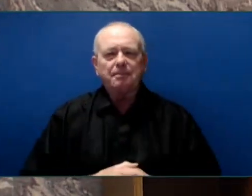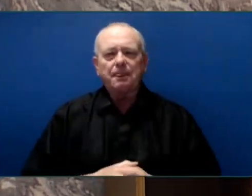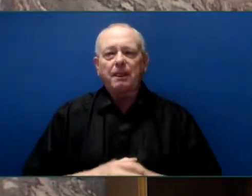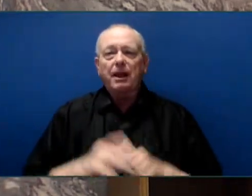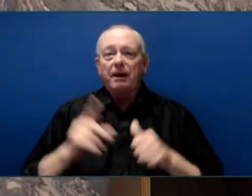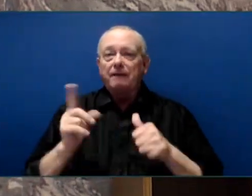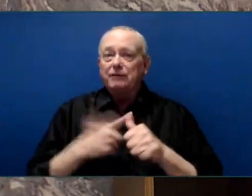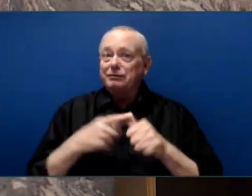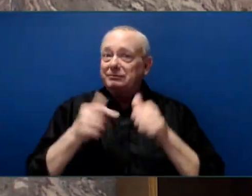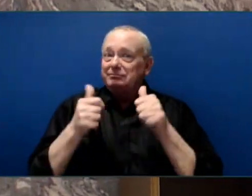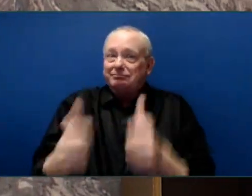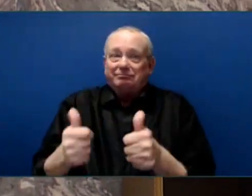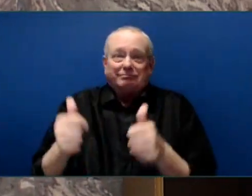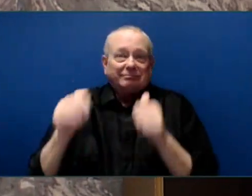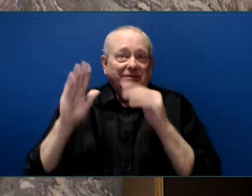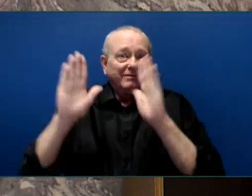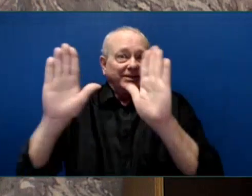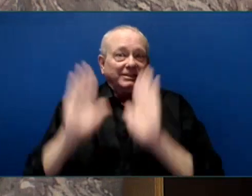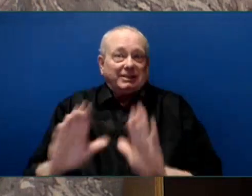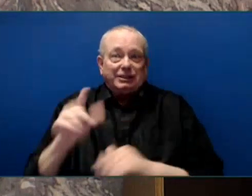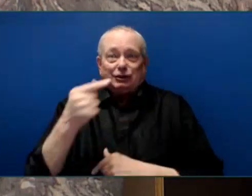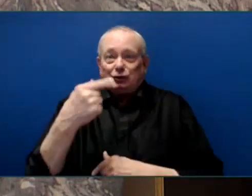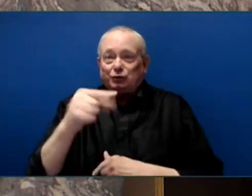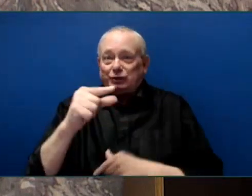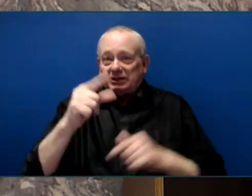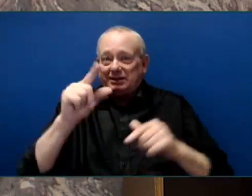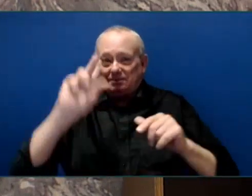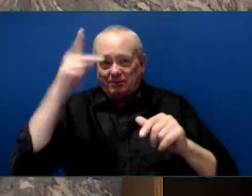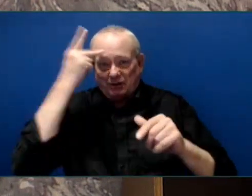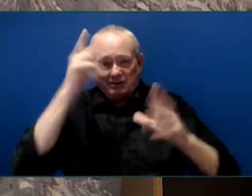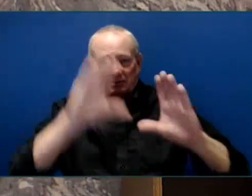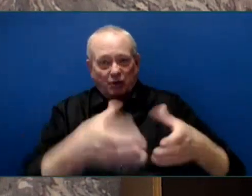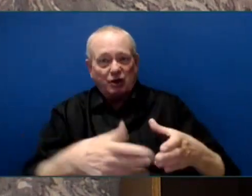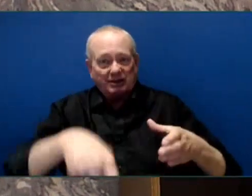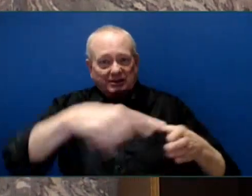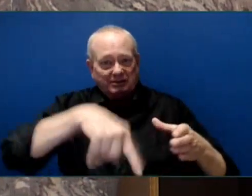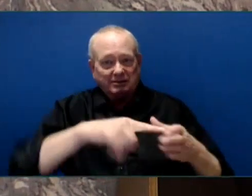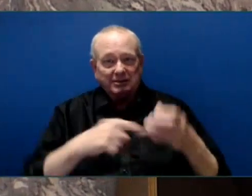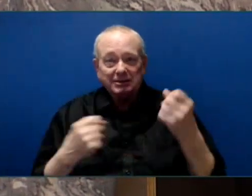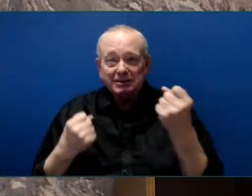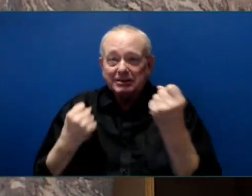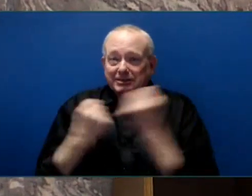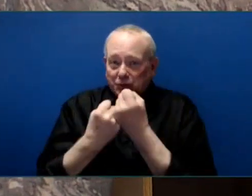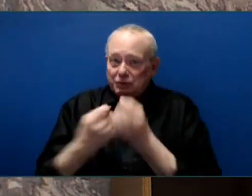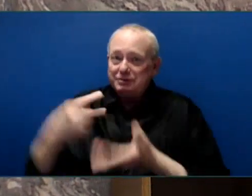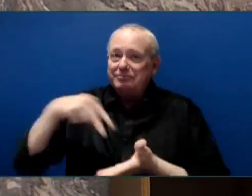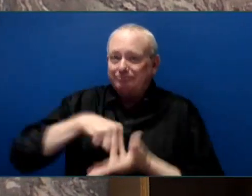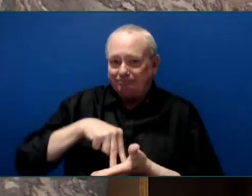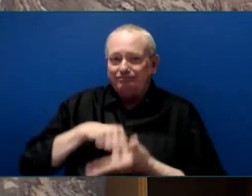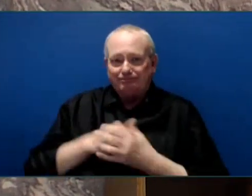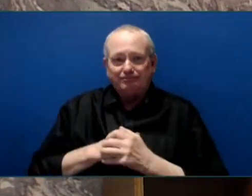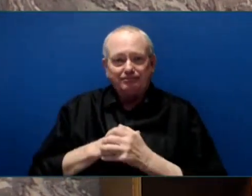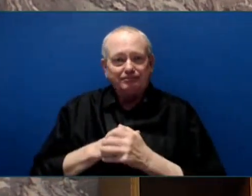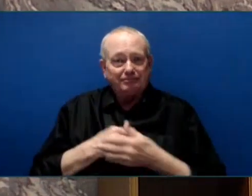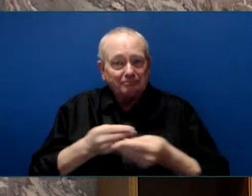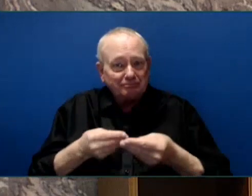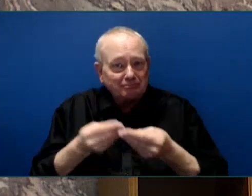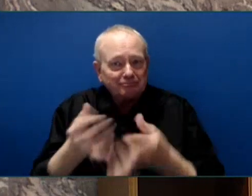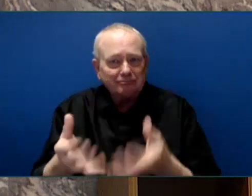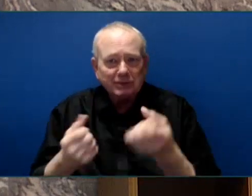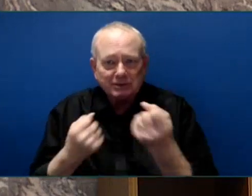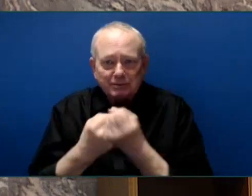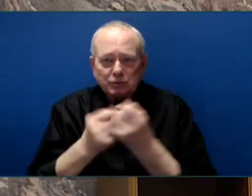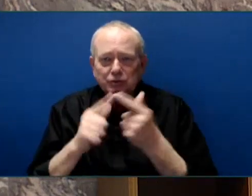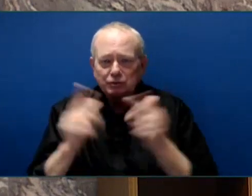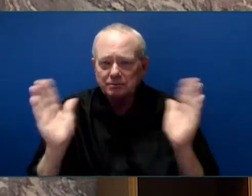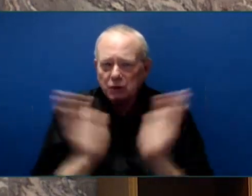Party stand in the House here today and express support for flowing some supports to hard-hit small businesses that have been hit